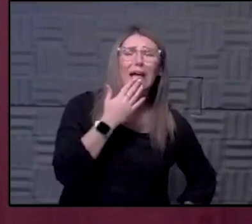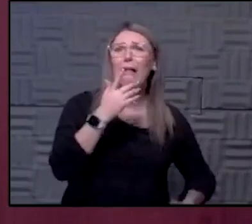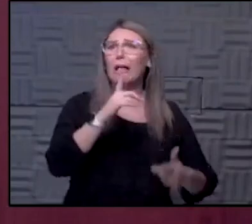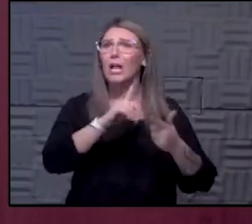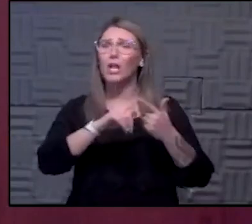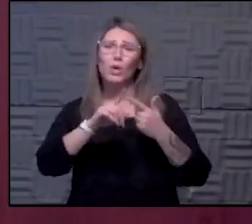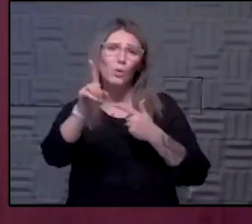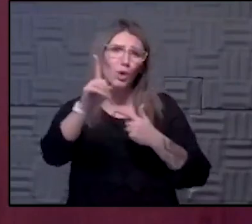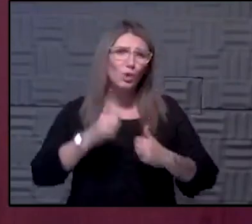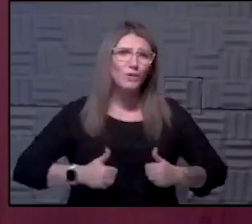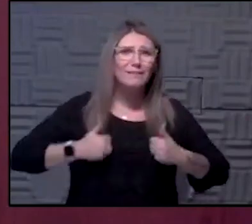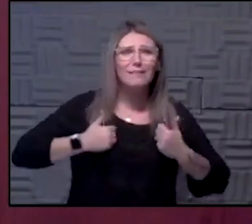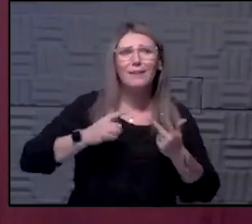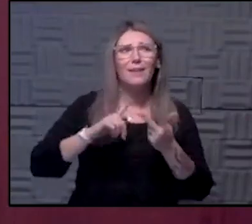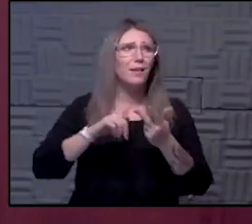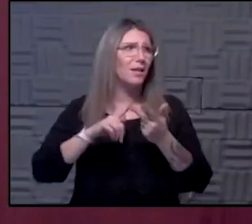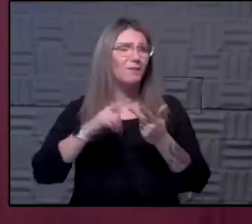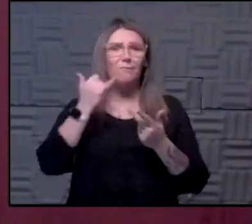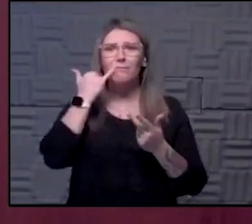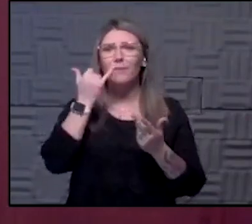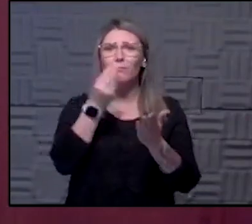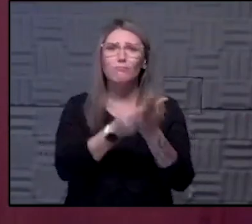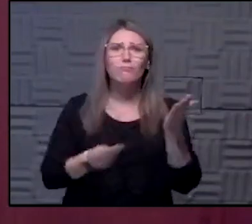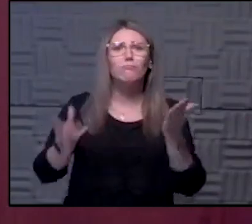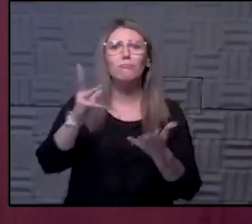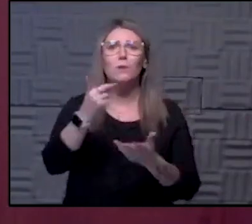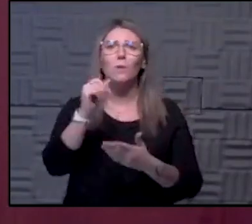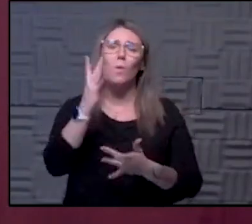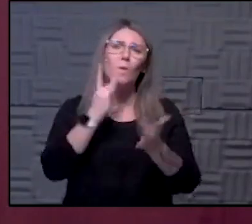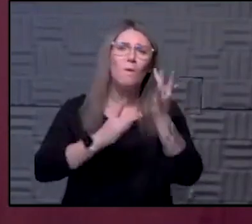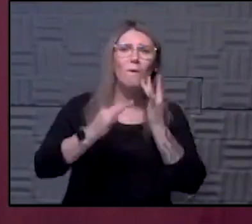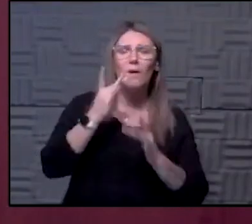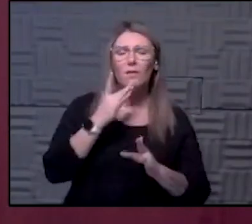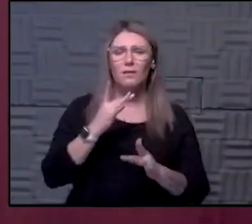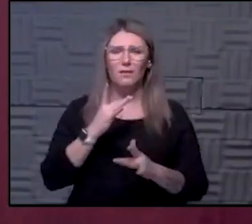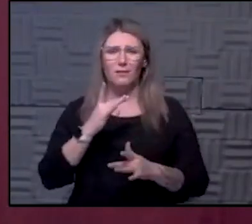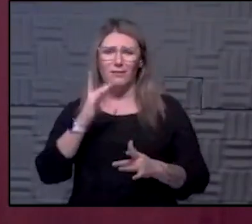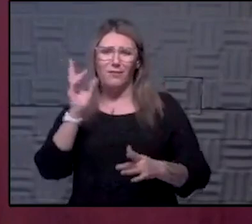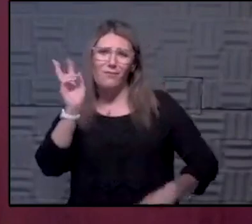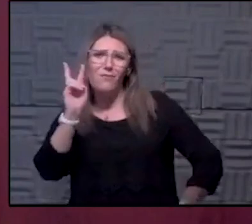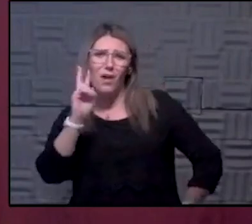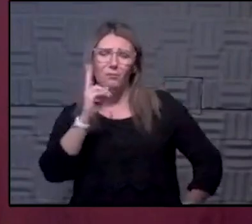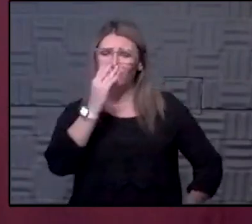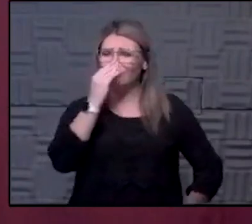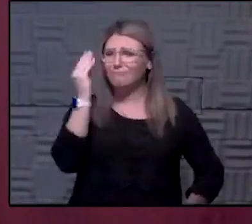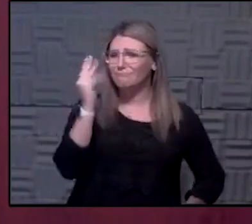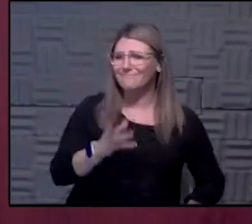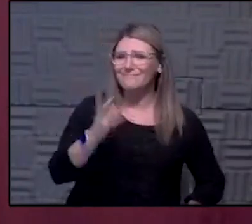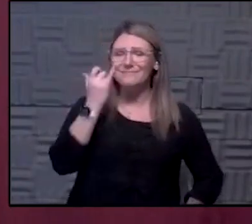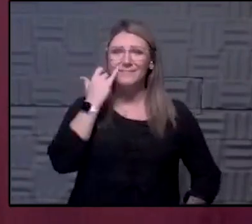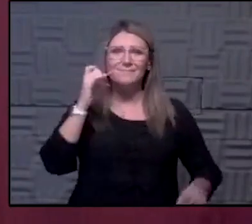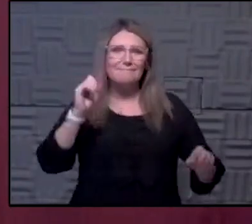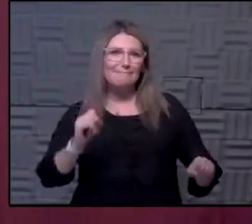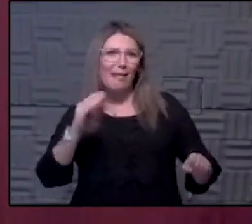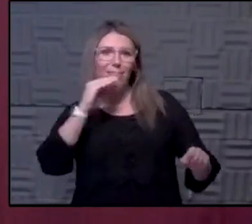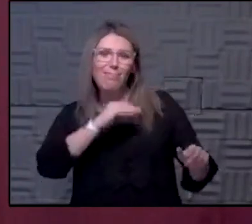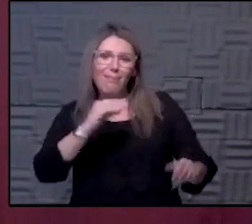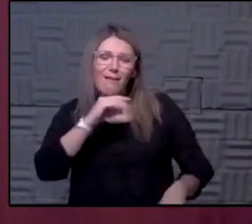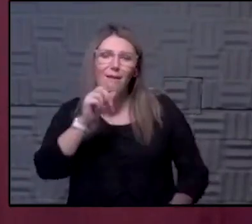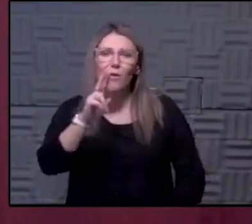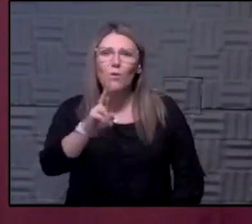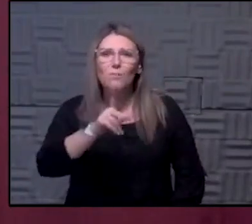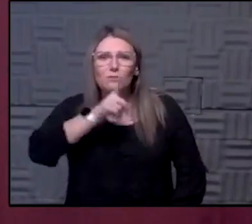where you live. The virus doesn't care whether or not you think you can win your way by lying or not telling the